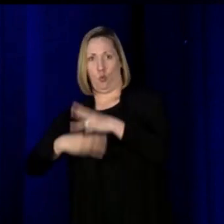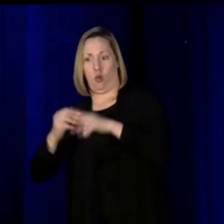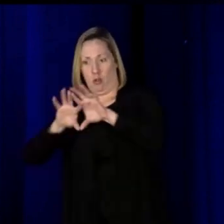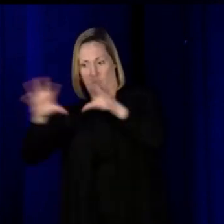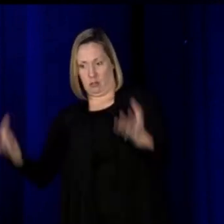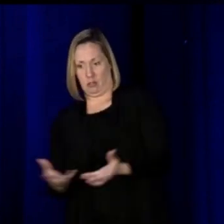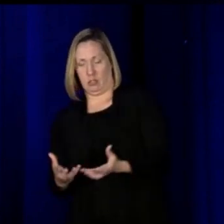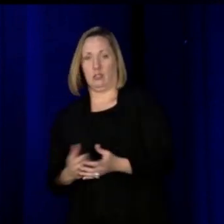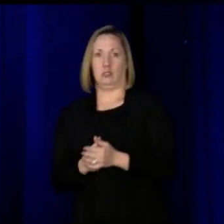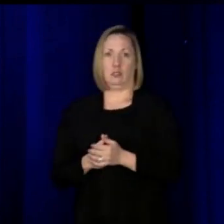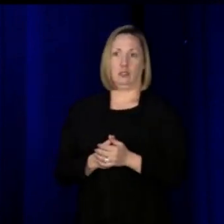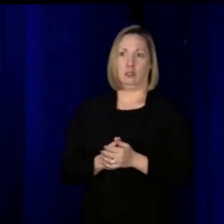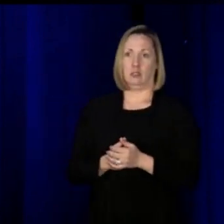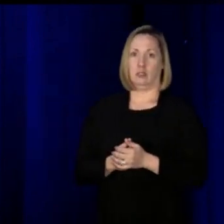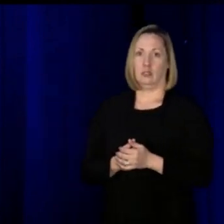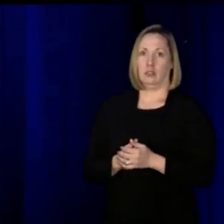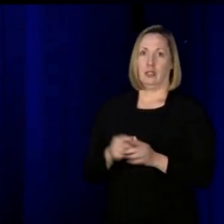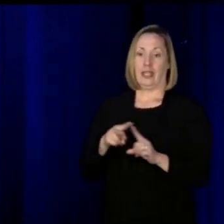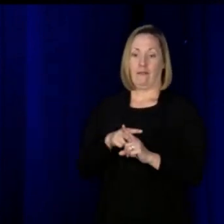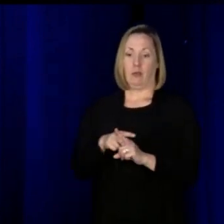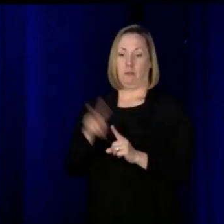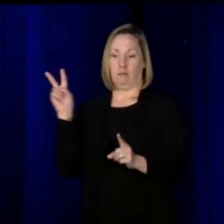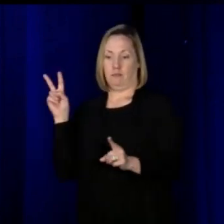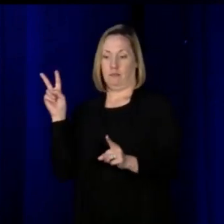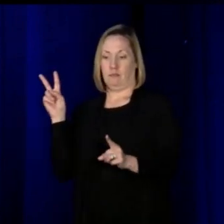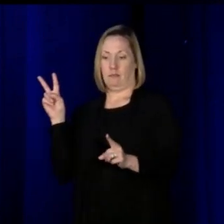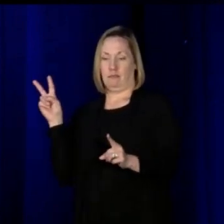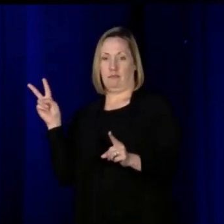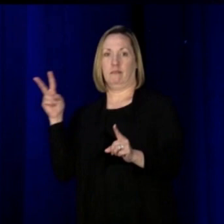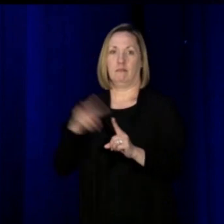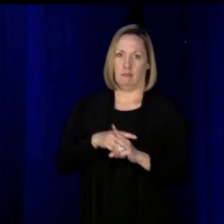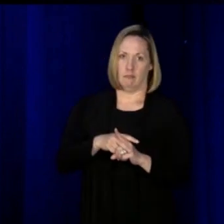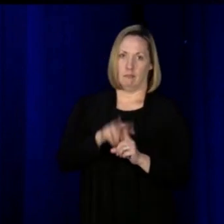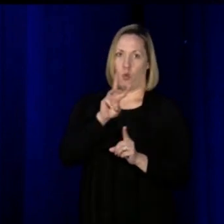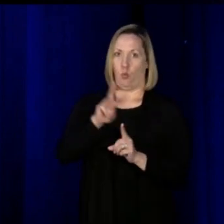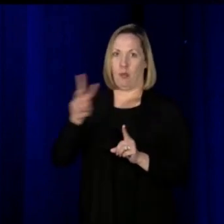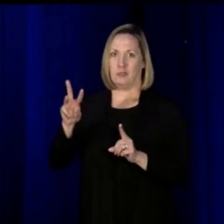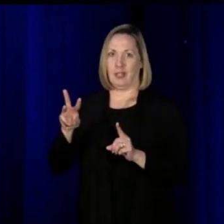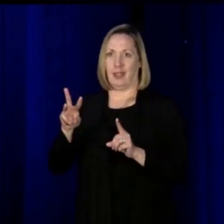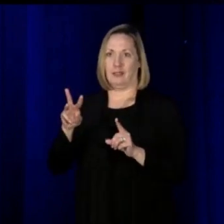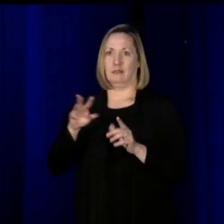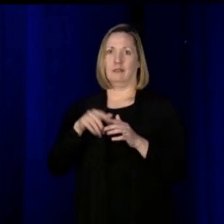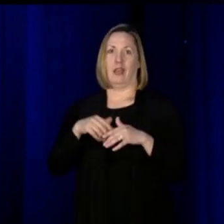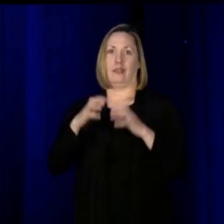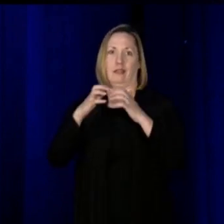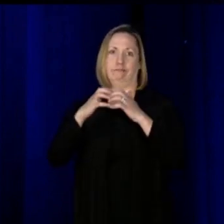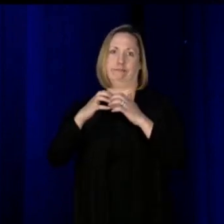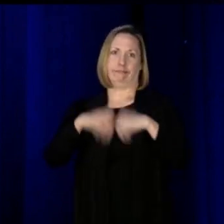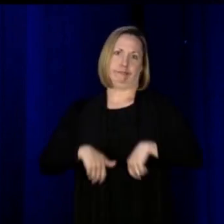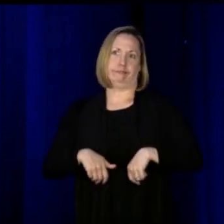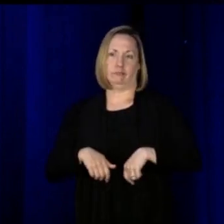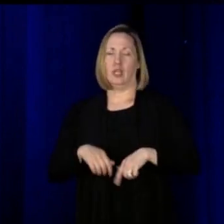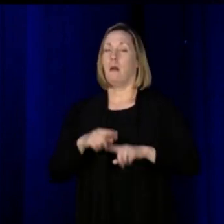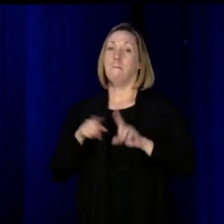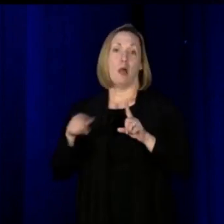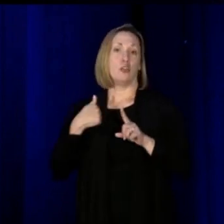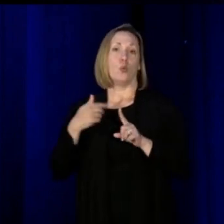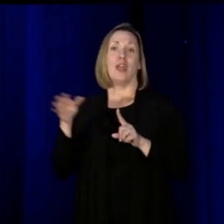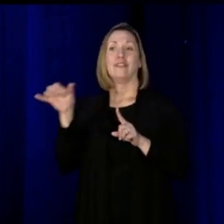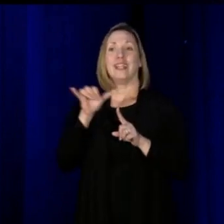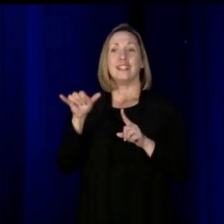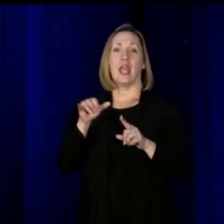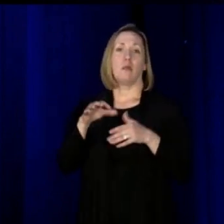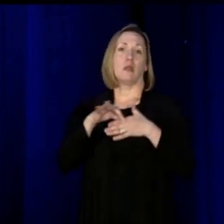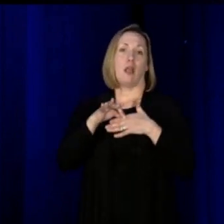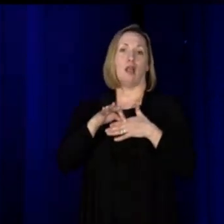that is plugged, and if you unplug it, your website is dead, as we saw on the first example, but you will have the same content replicated in different places of